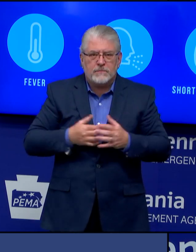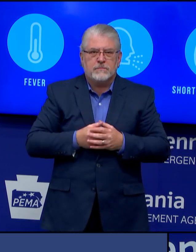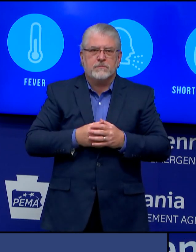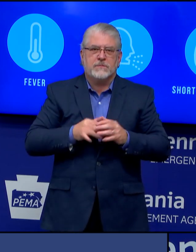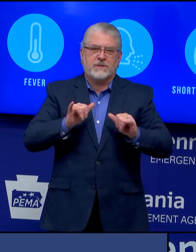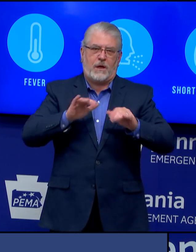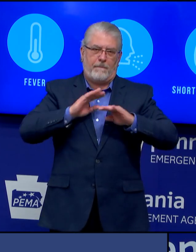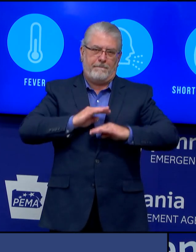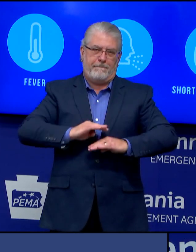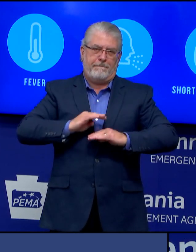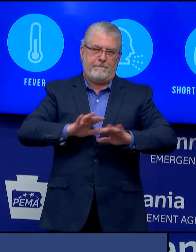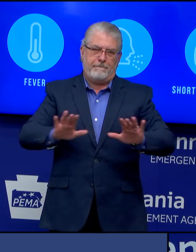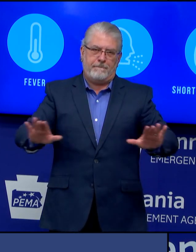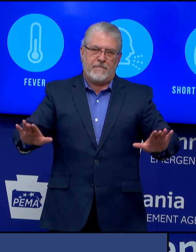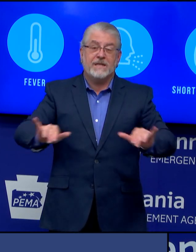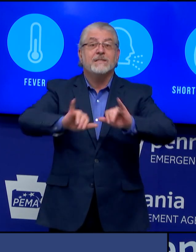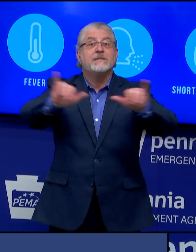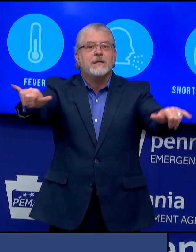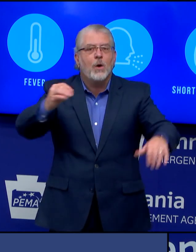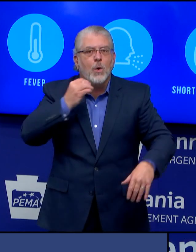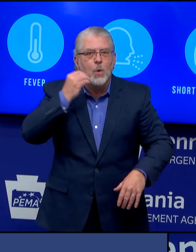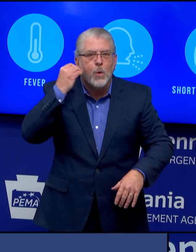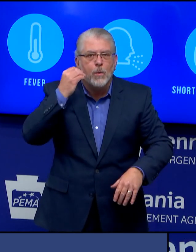home, and stay safe.